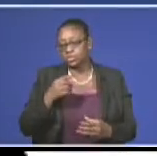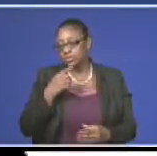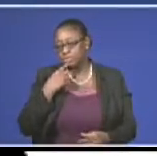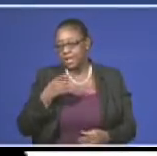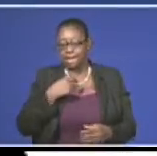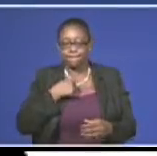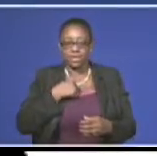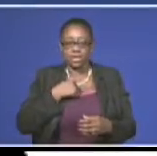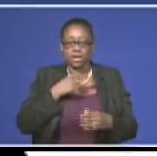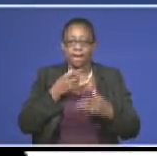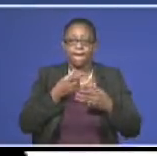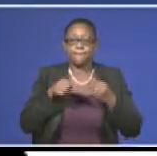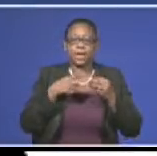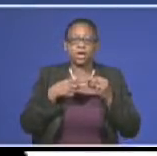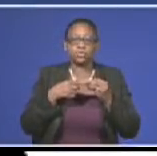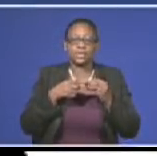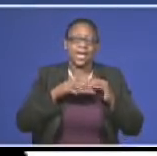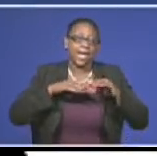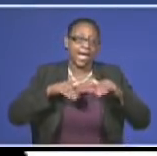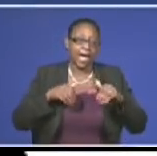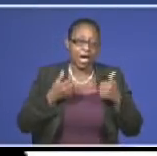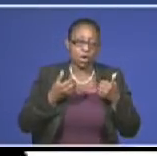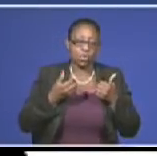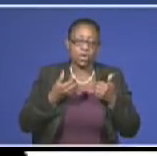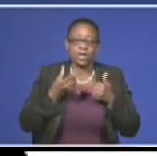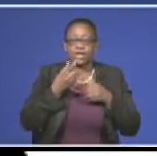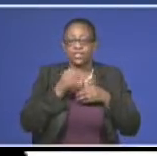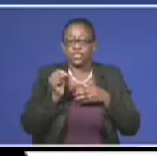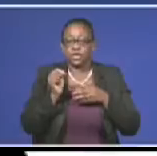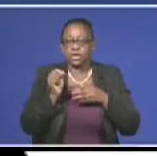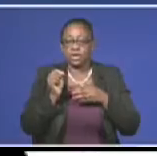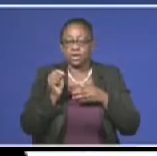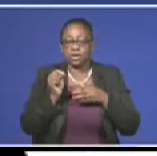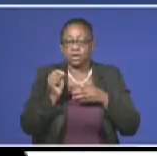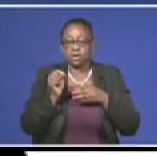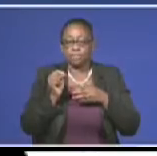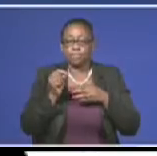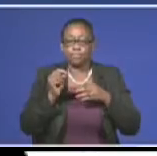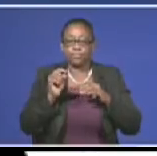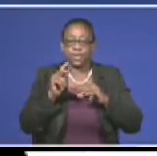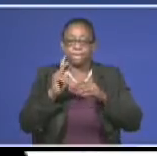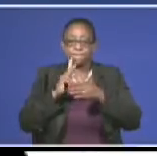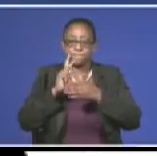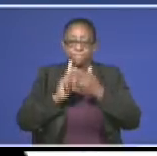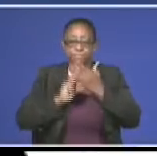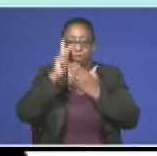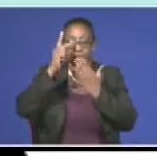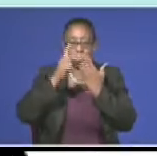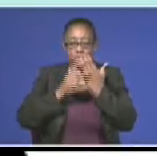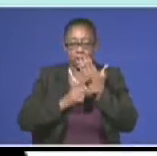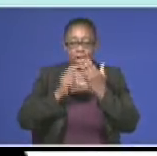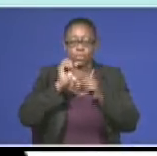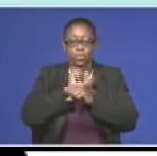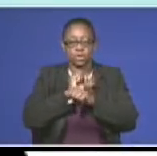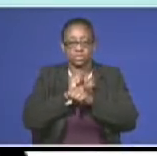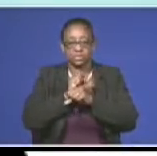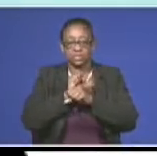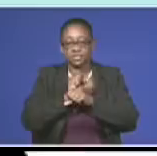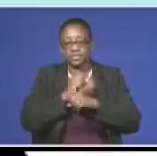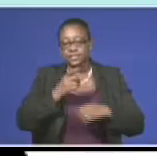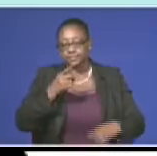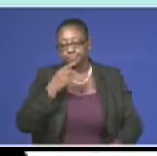and bolts of the program and how it translates into money. If you look at the program that in fact we are rolling